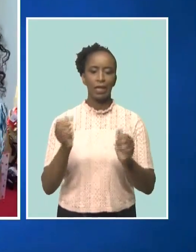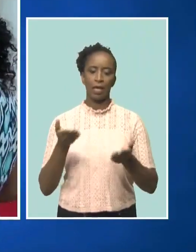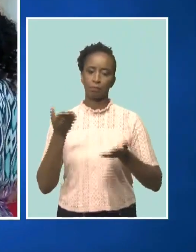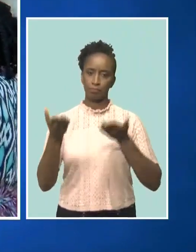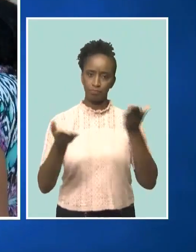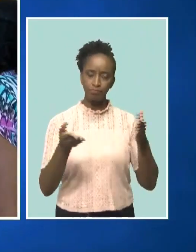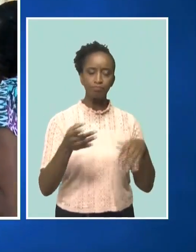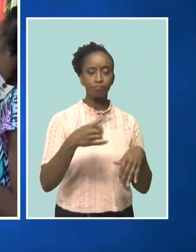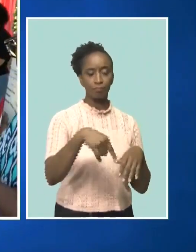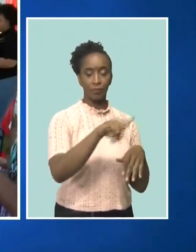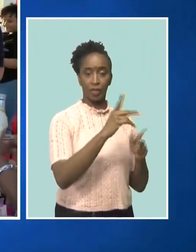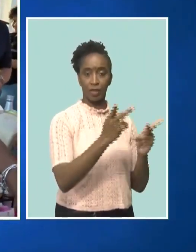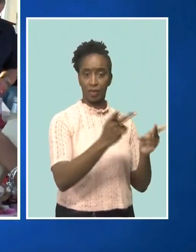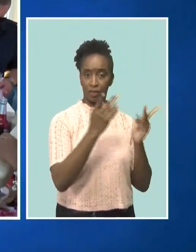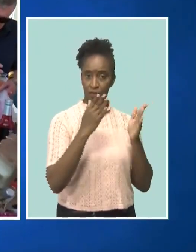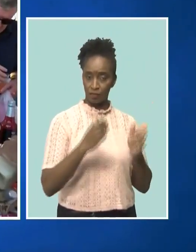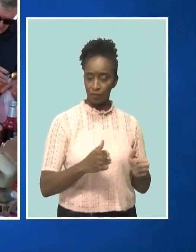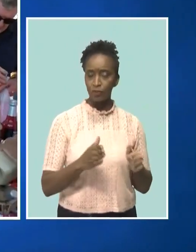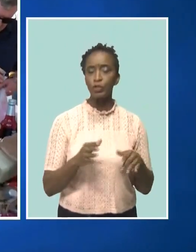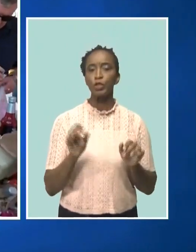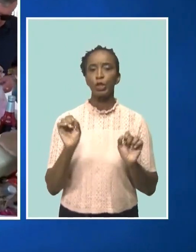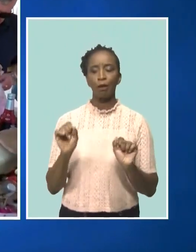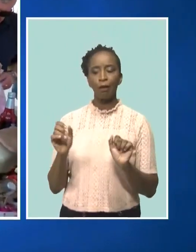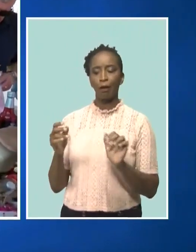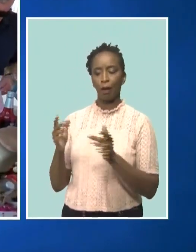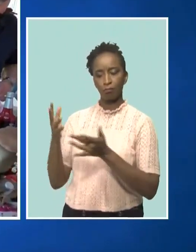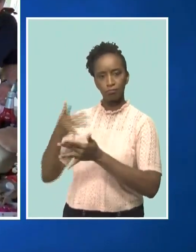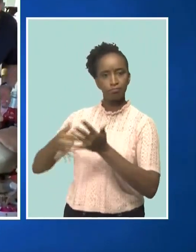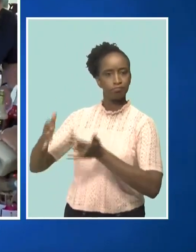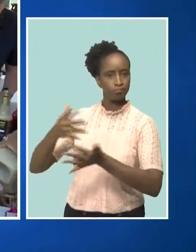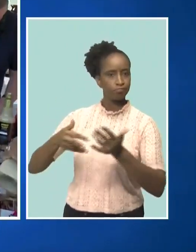have a spot-on engagement with the young